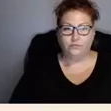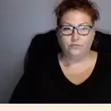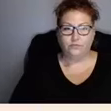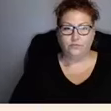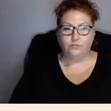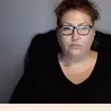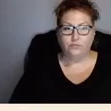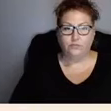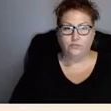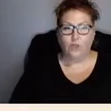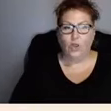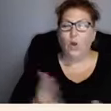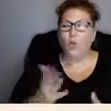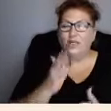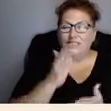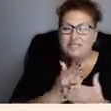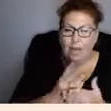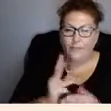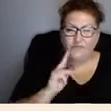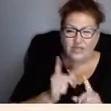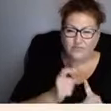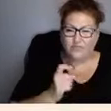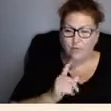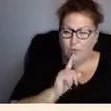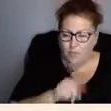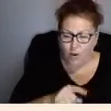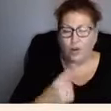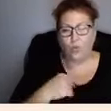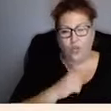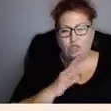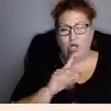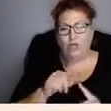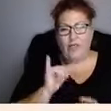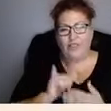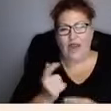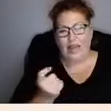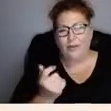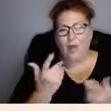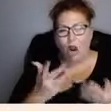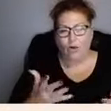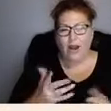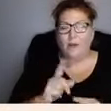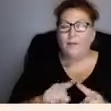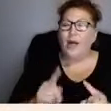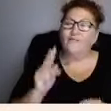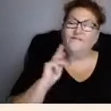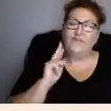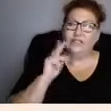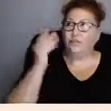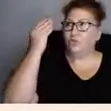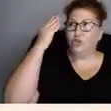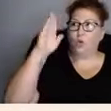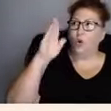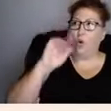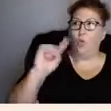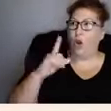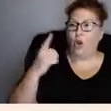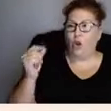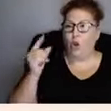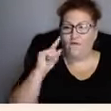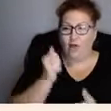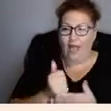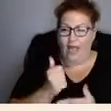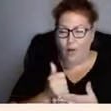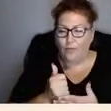What is stopping victims from reporting? We talked about this a little bit already, but victims do not know where to turn to for help, and they're